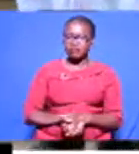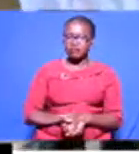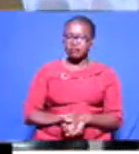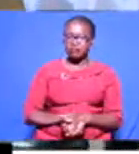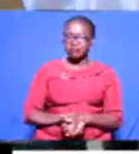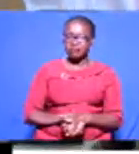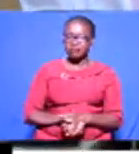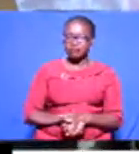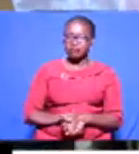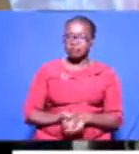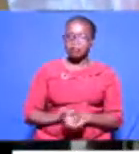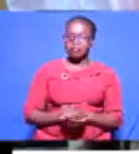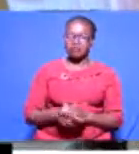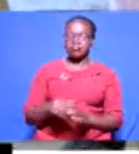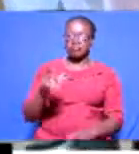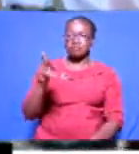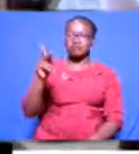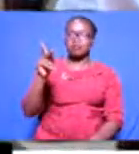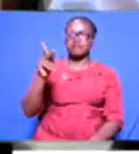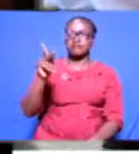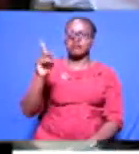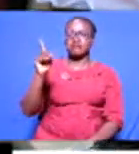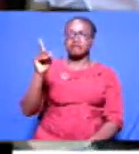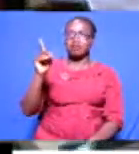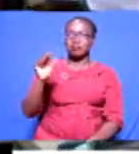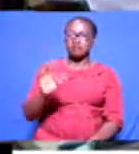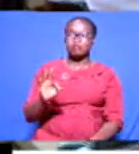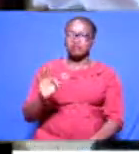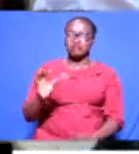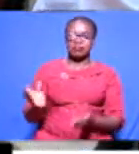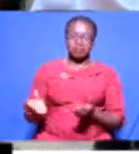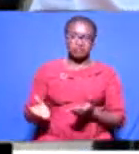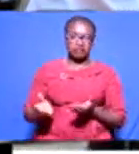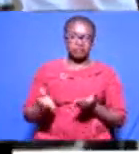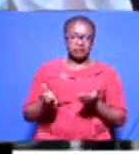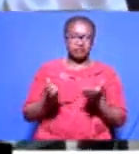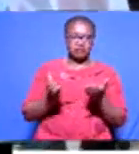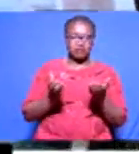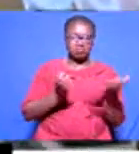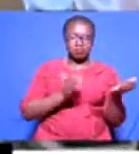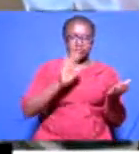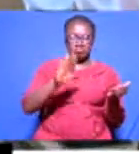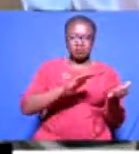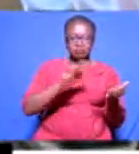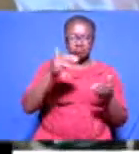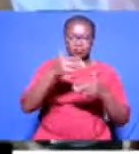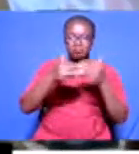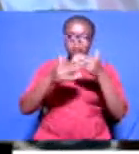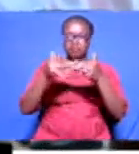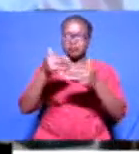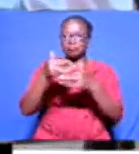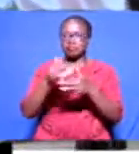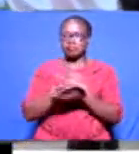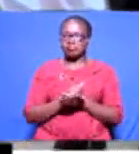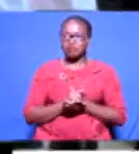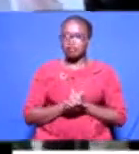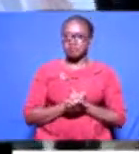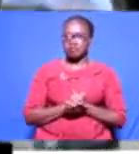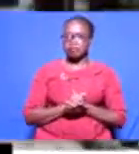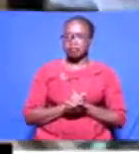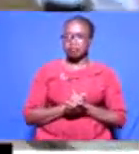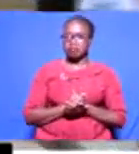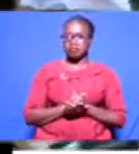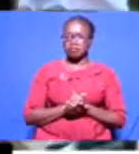The Kenya Defense Forces soldiers lifted the casket from the carriage to Parliament buildings. National salute!